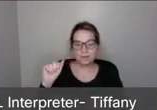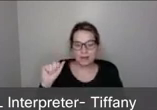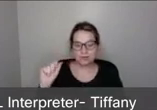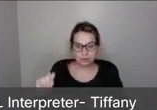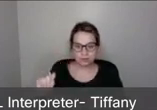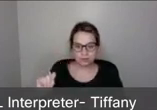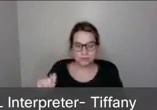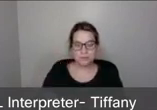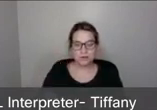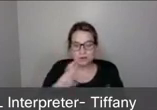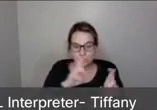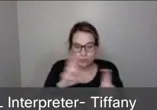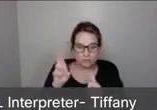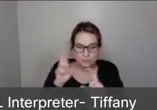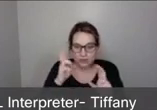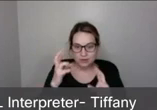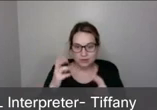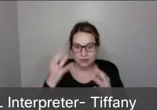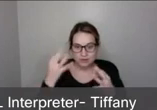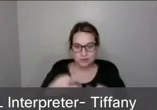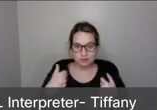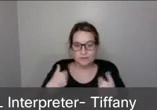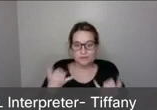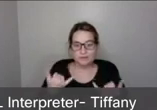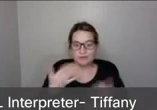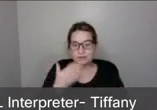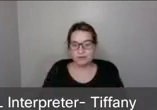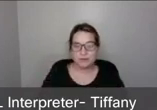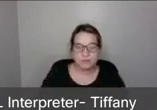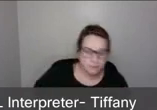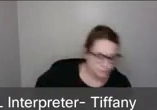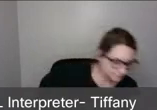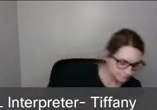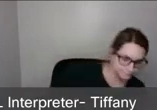respective decisions that you have today. Thank you.